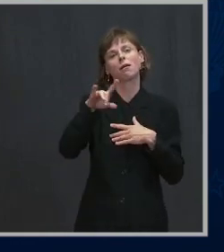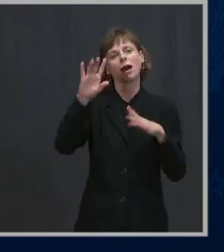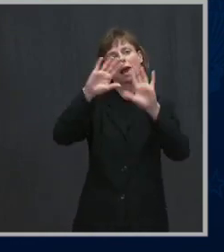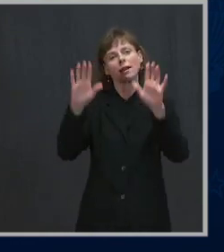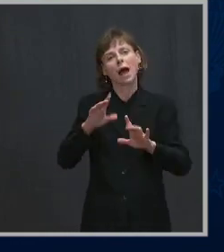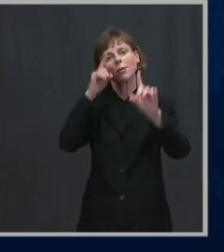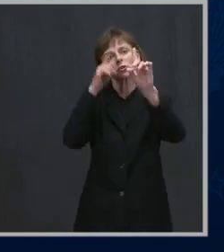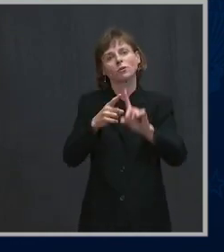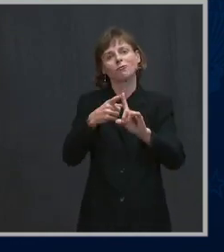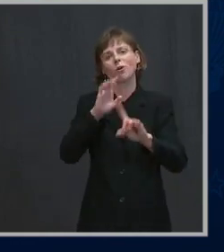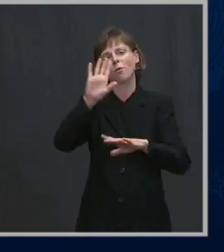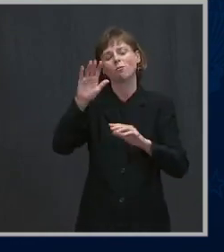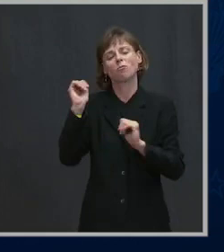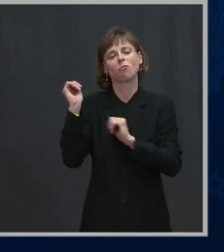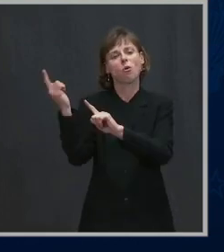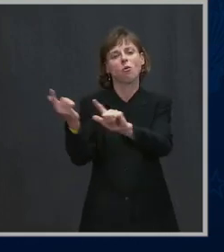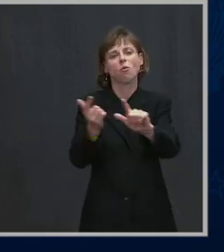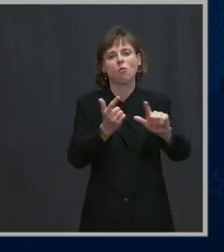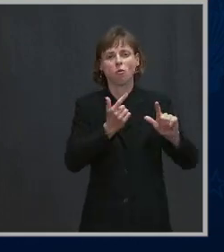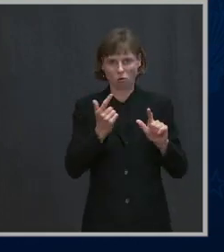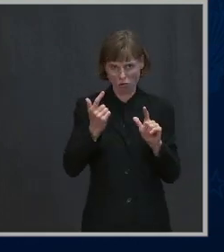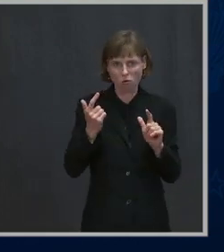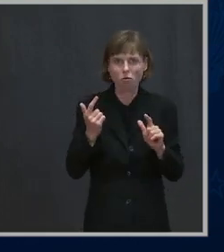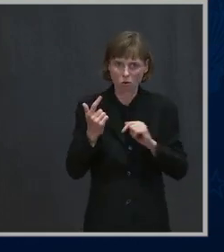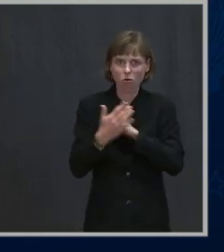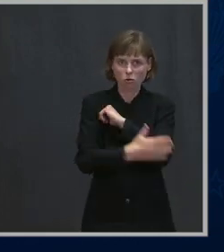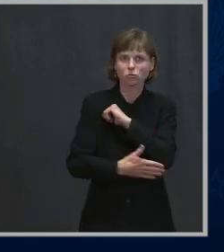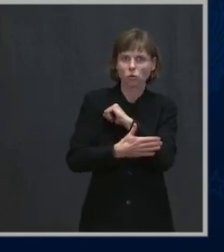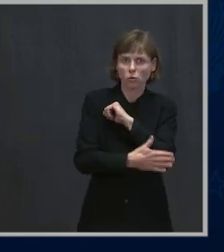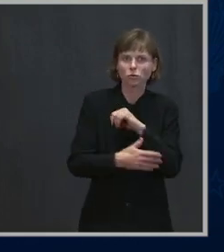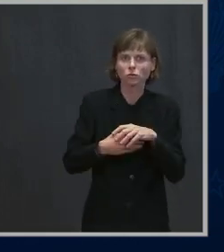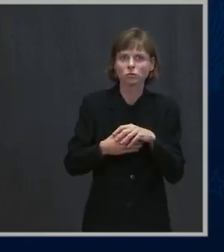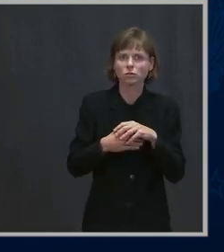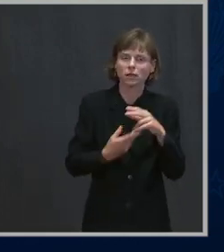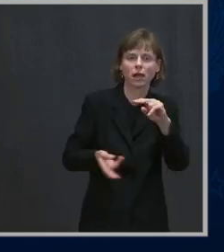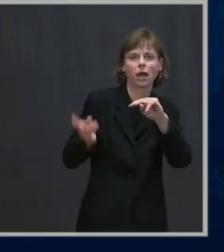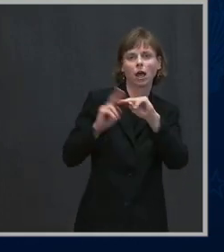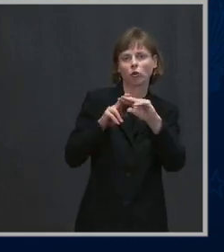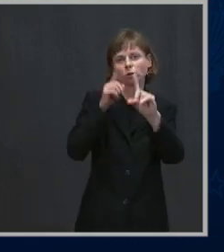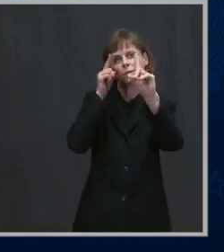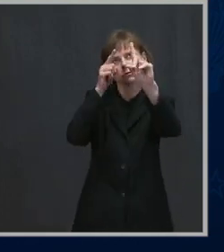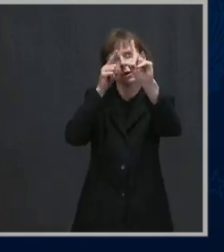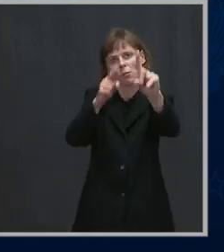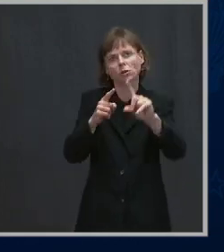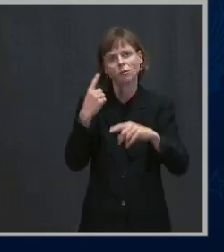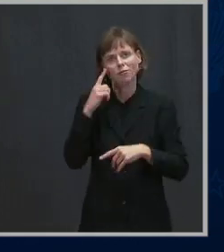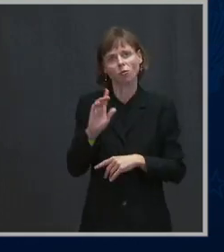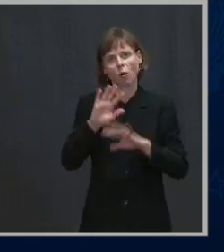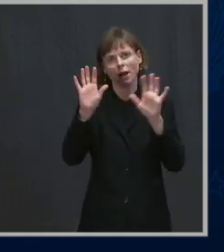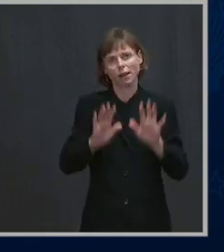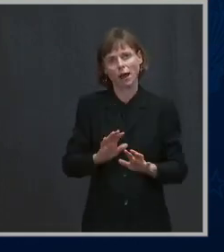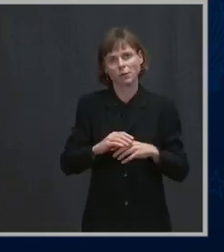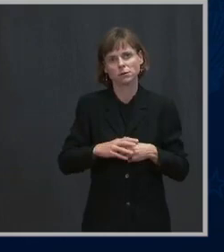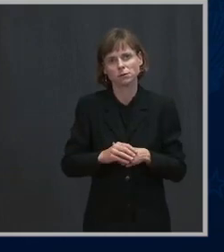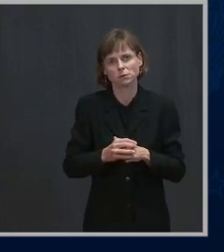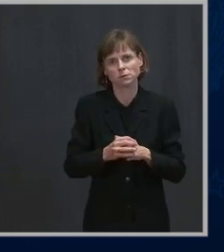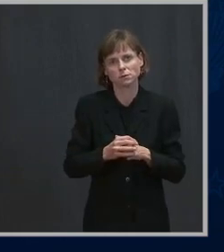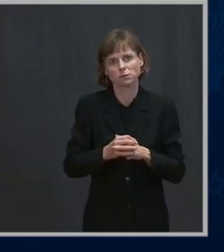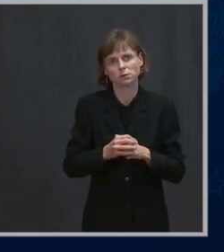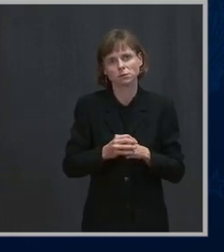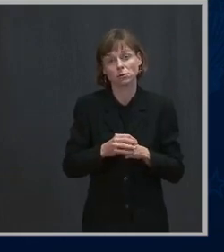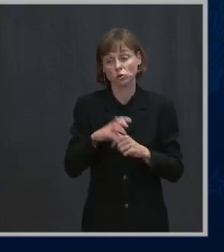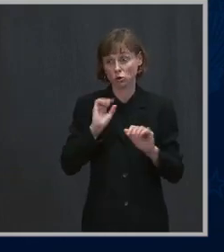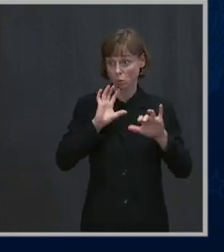of our diplomacy and raised the ambition of our climate targets that way we can challenge other